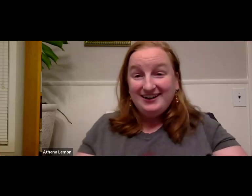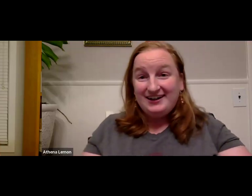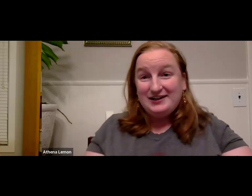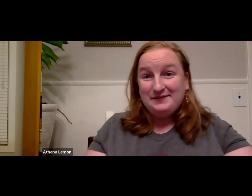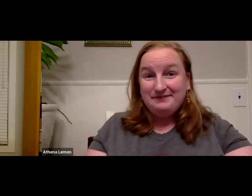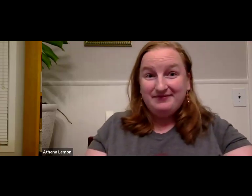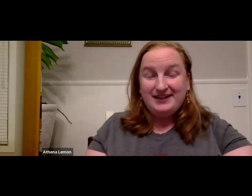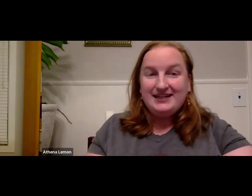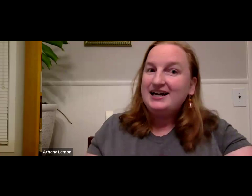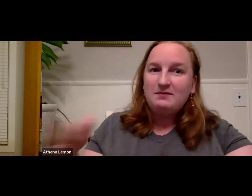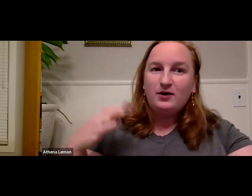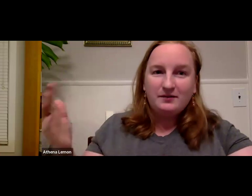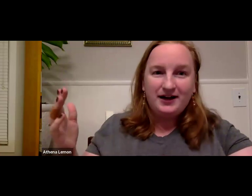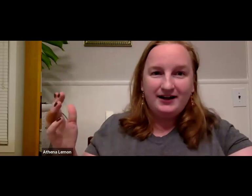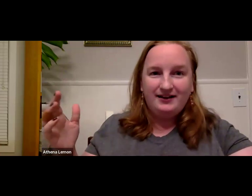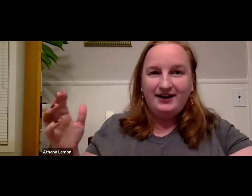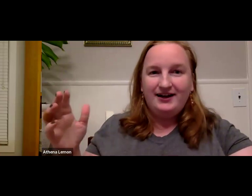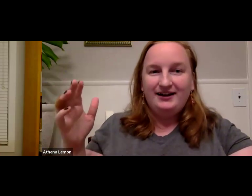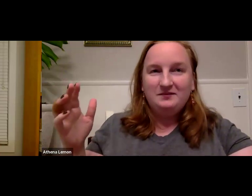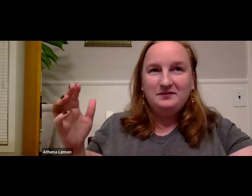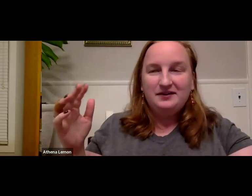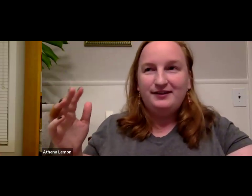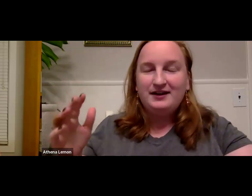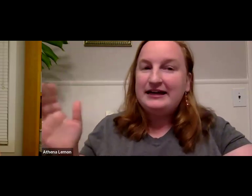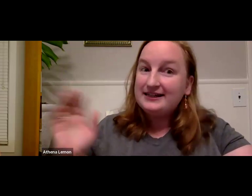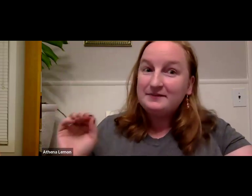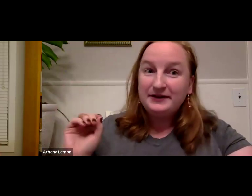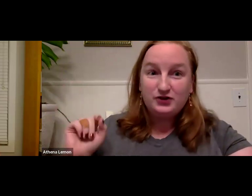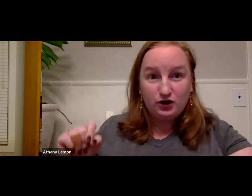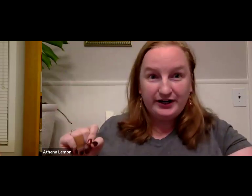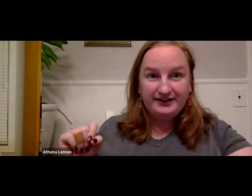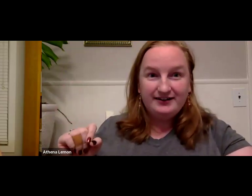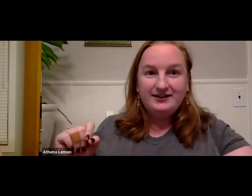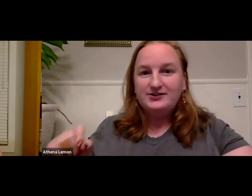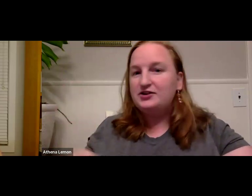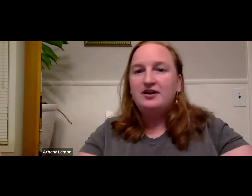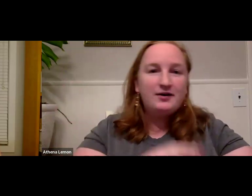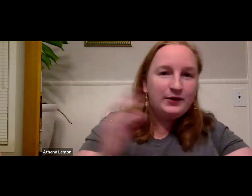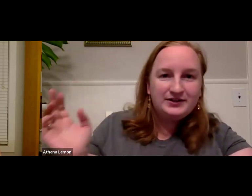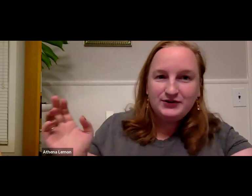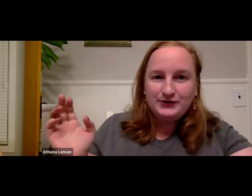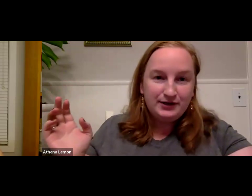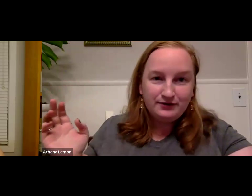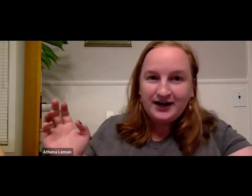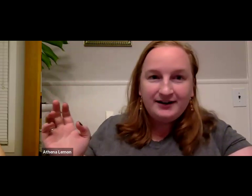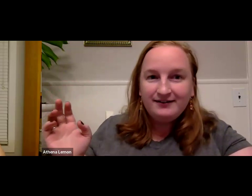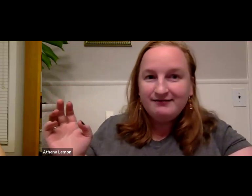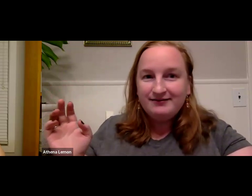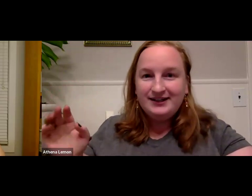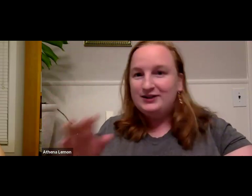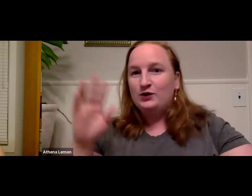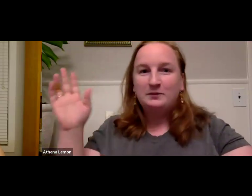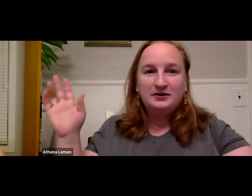question. Yeah, and I brought up the ILI thing. It is a bit of jargon, so you're not going to hear